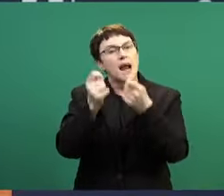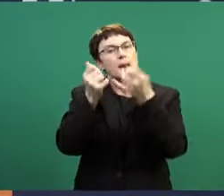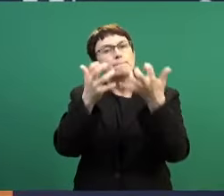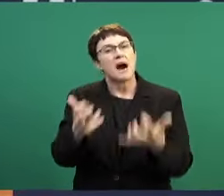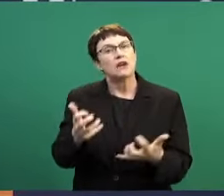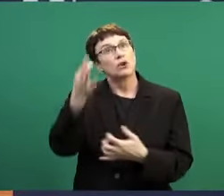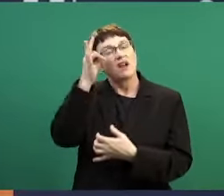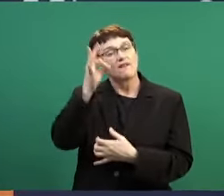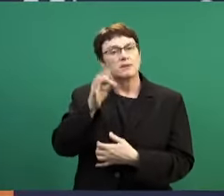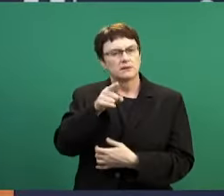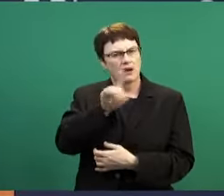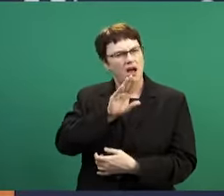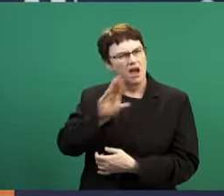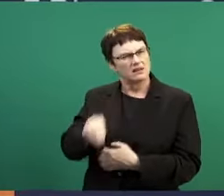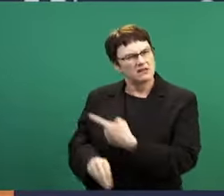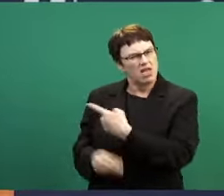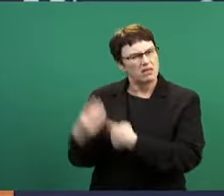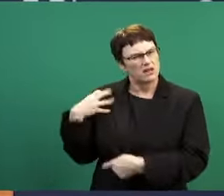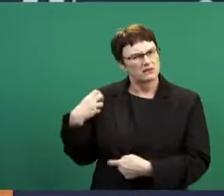Tanya,